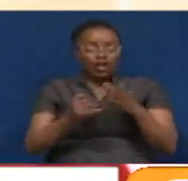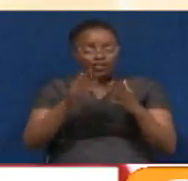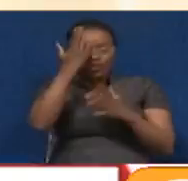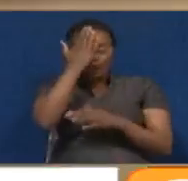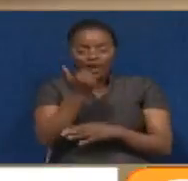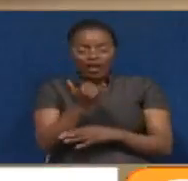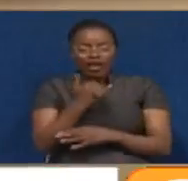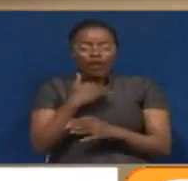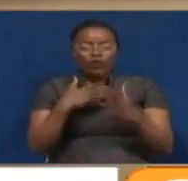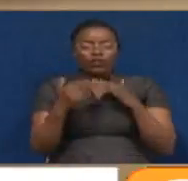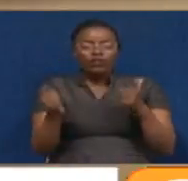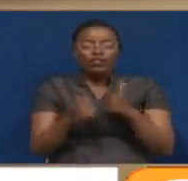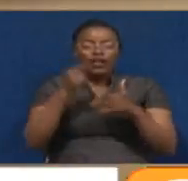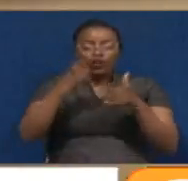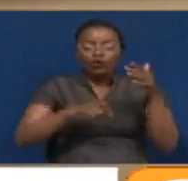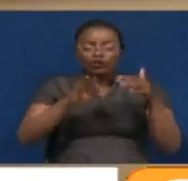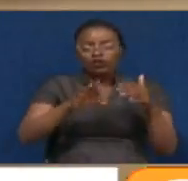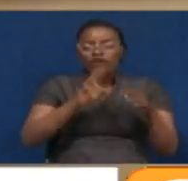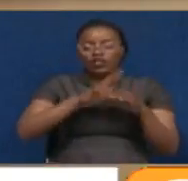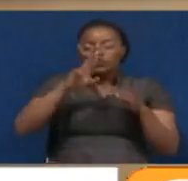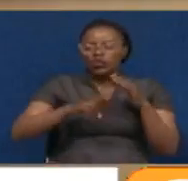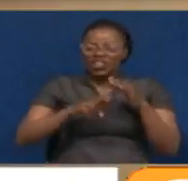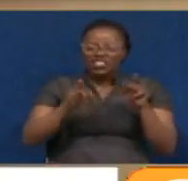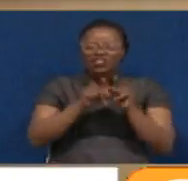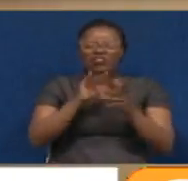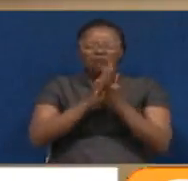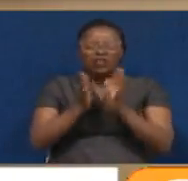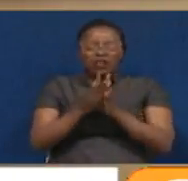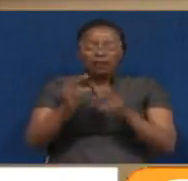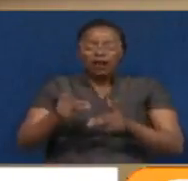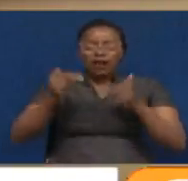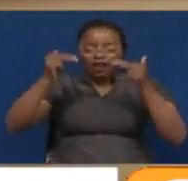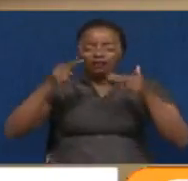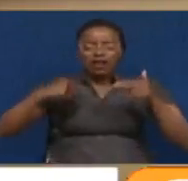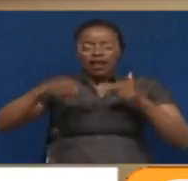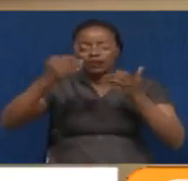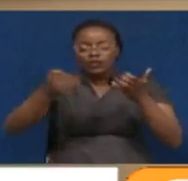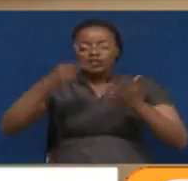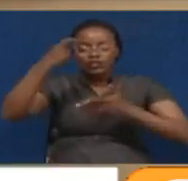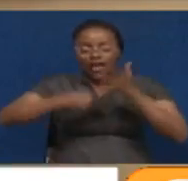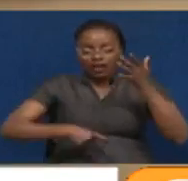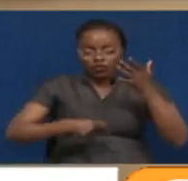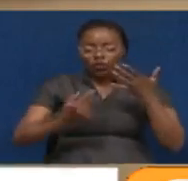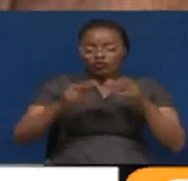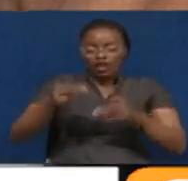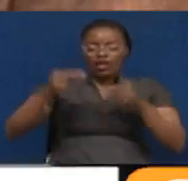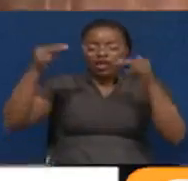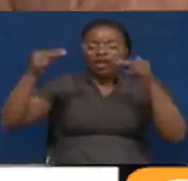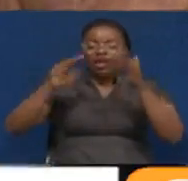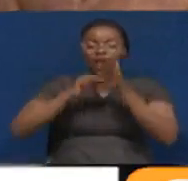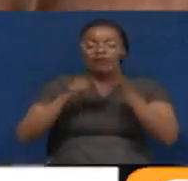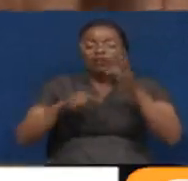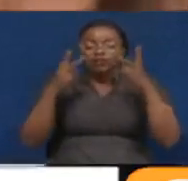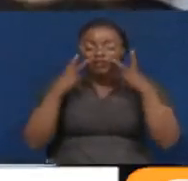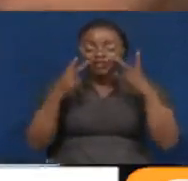is because what's happening is the cost of reinsurance has become much, much higher. So we have to charge now higher premiums. So we